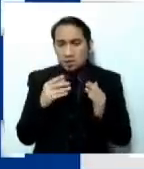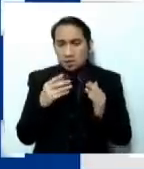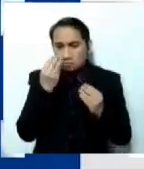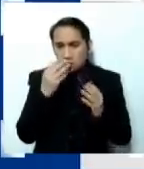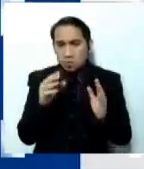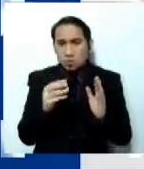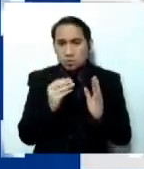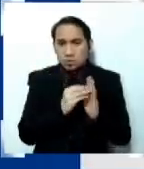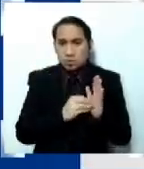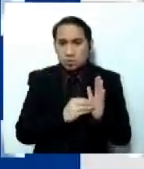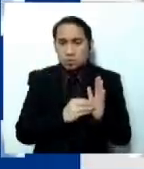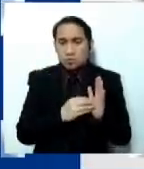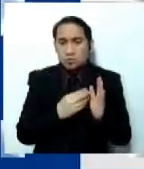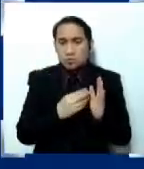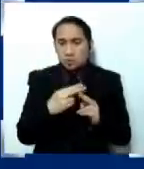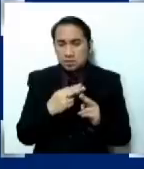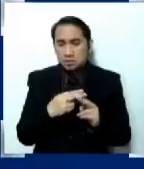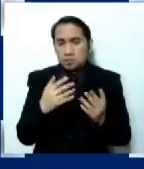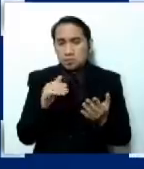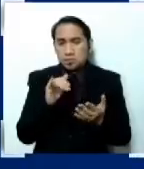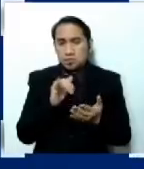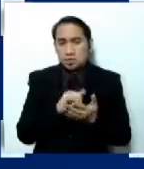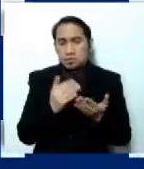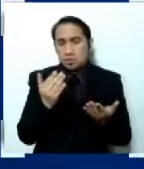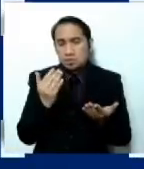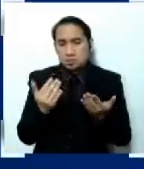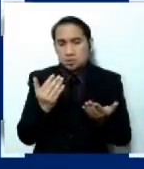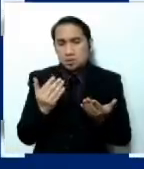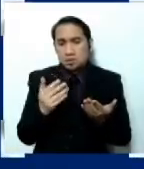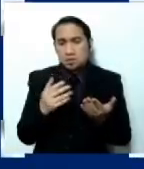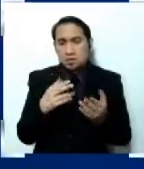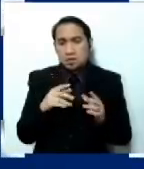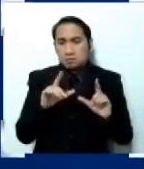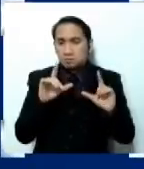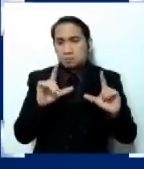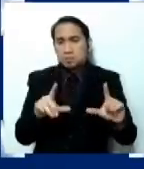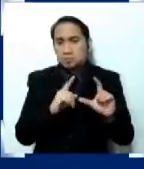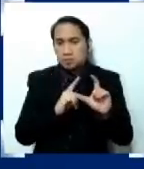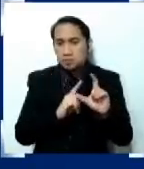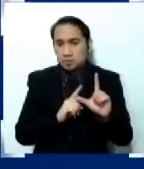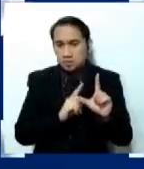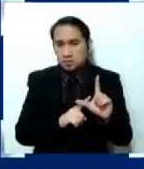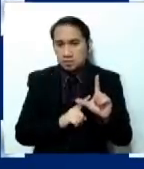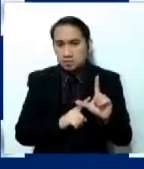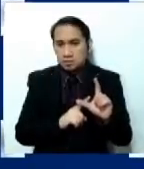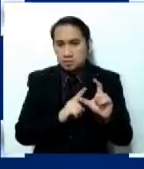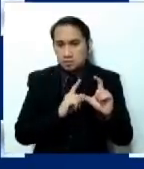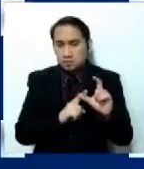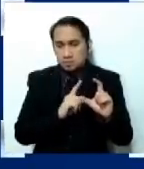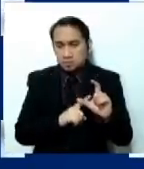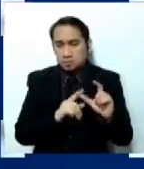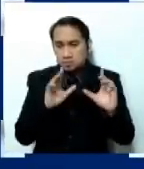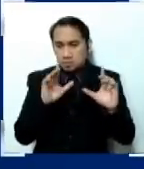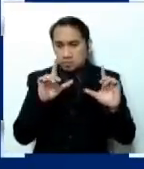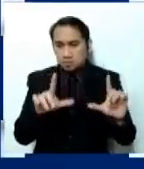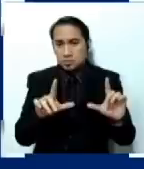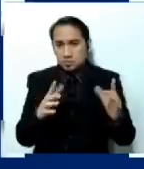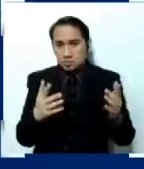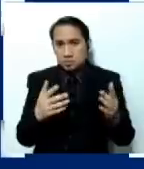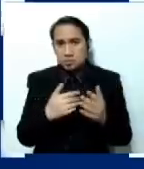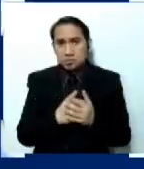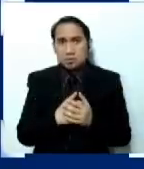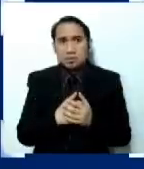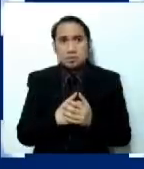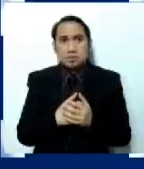tagging. Pero giit ni Esperon, if there is such a thing as red tagging, the master red tagger is Jose Maria